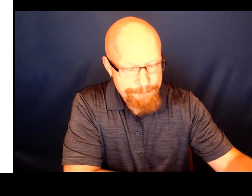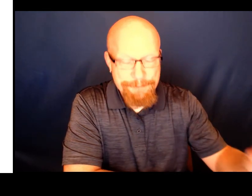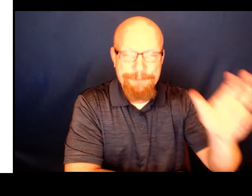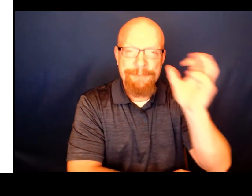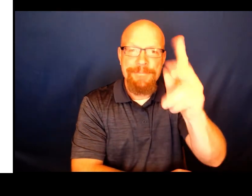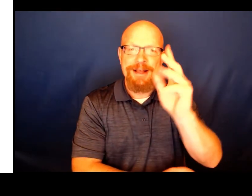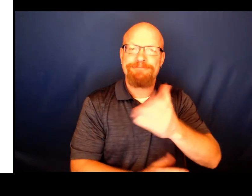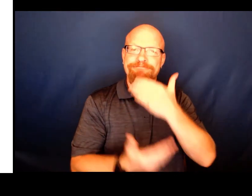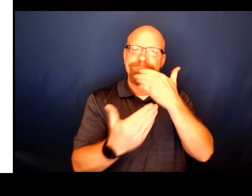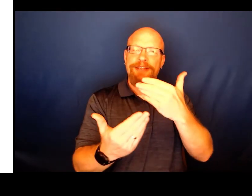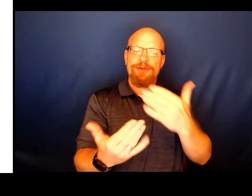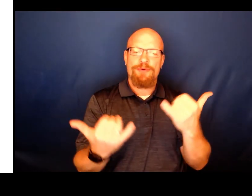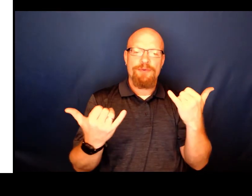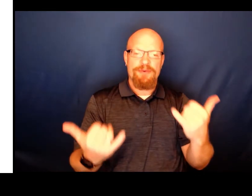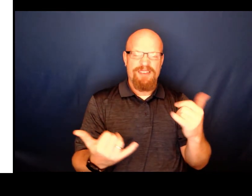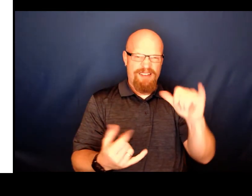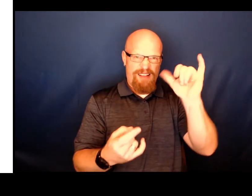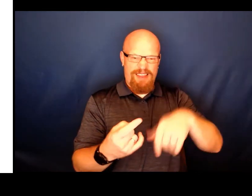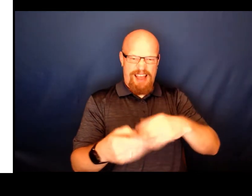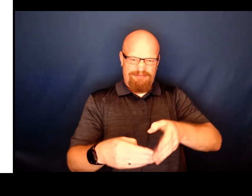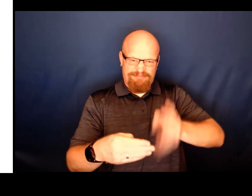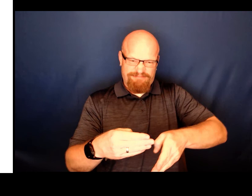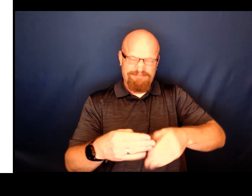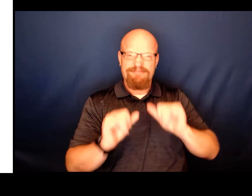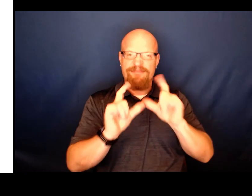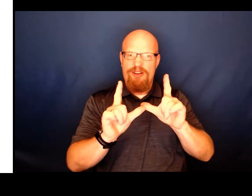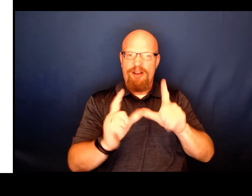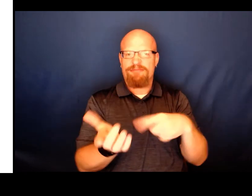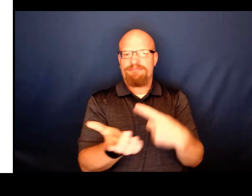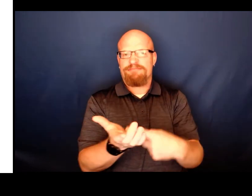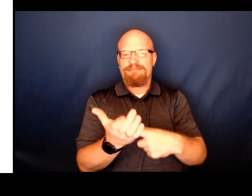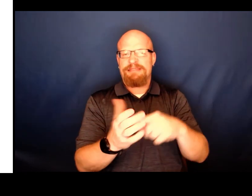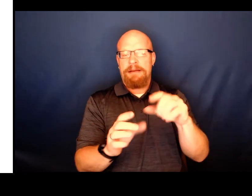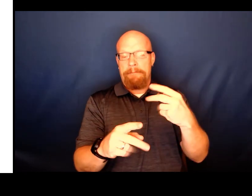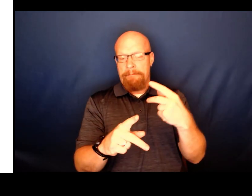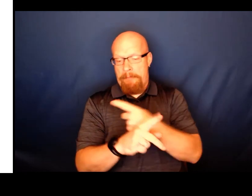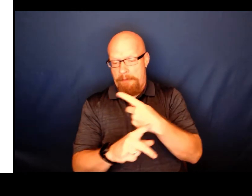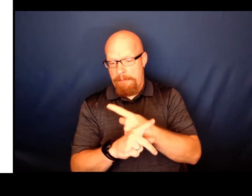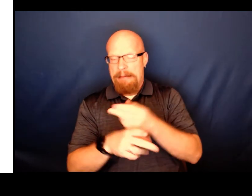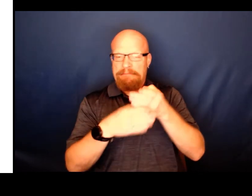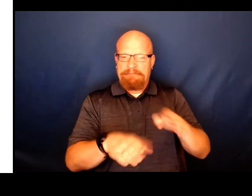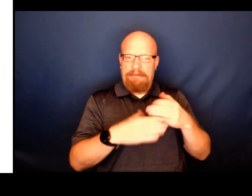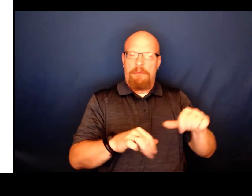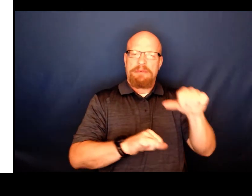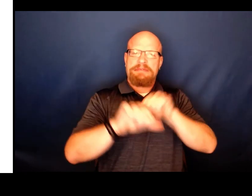And that's our answer. Thank you. Our